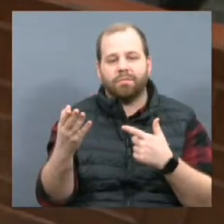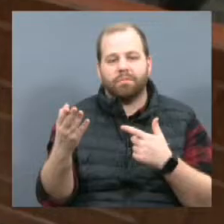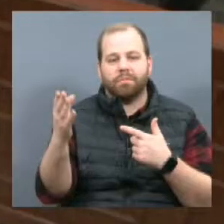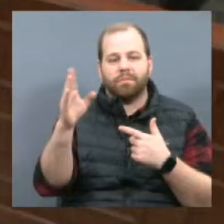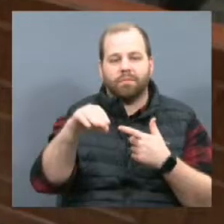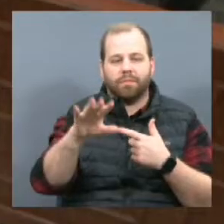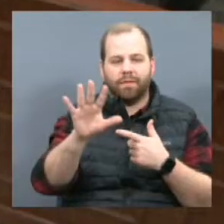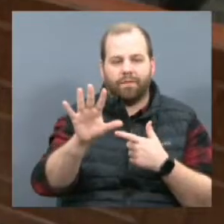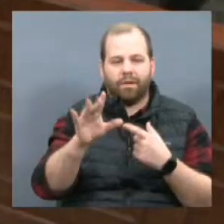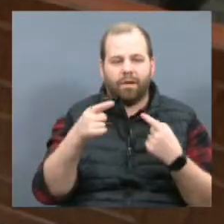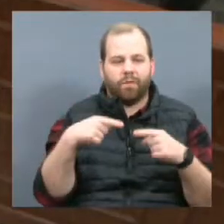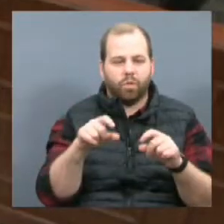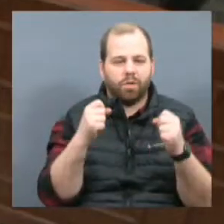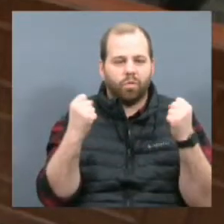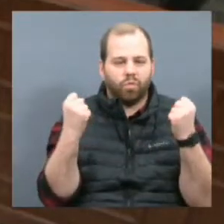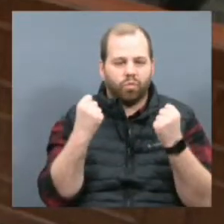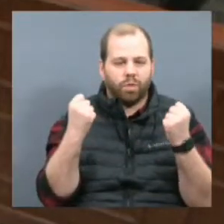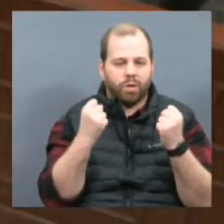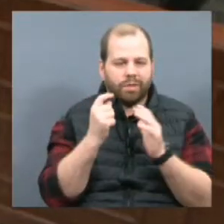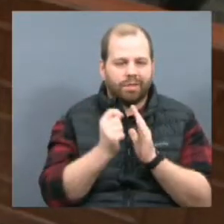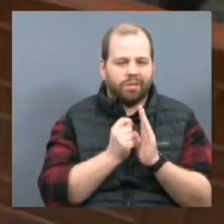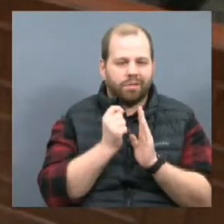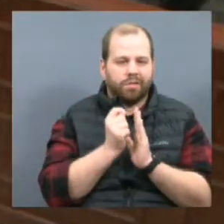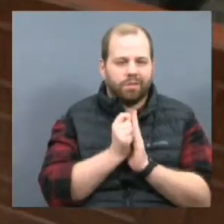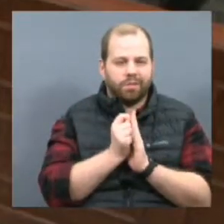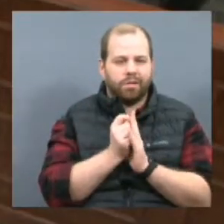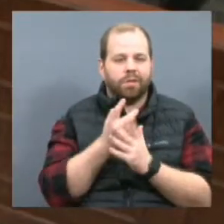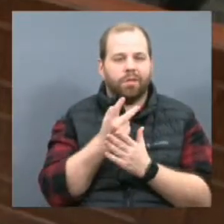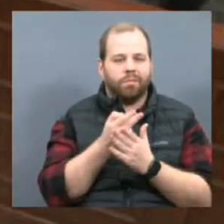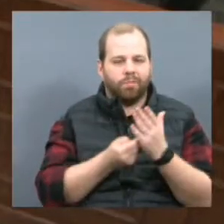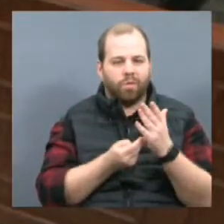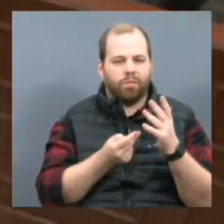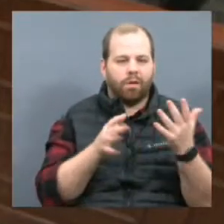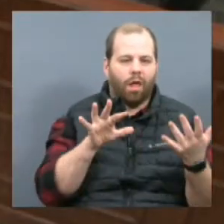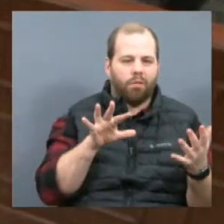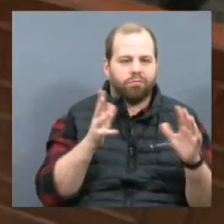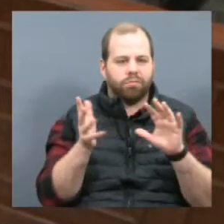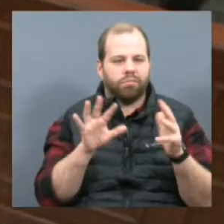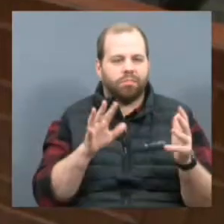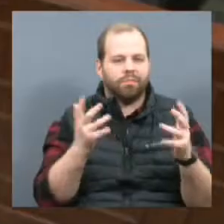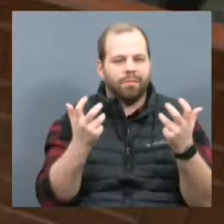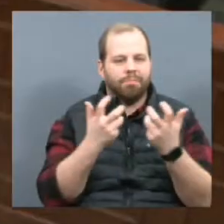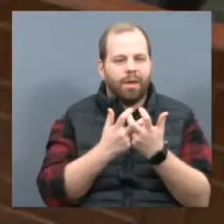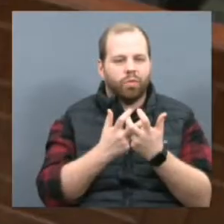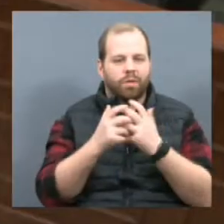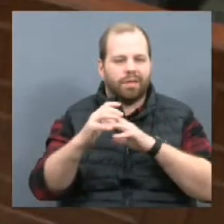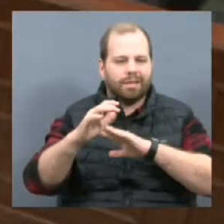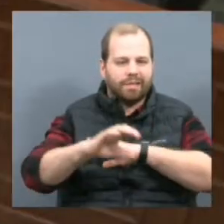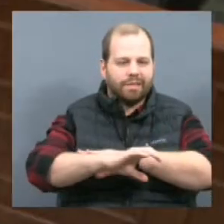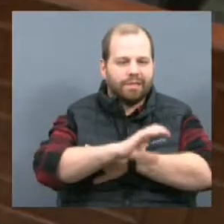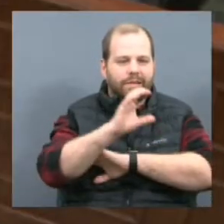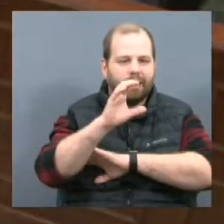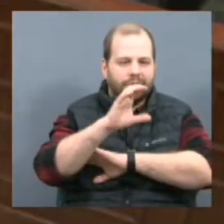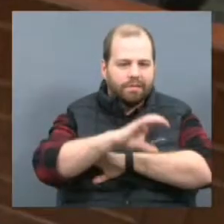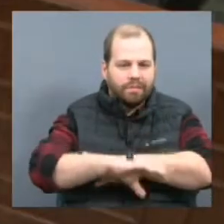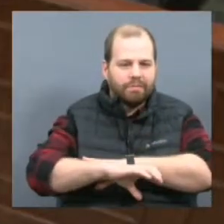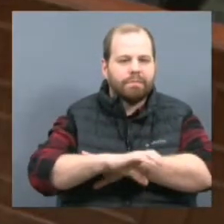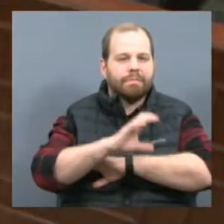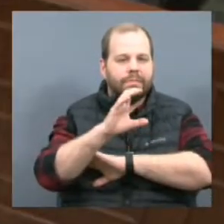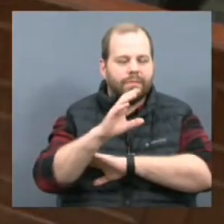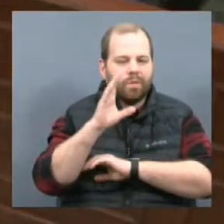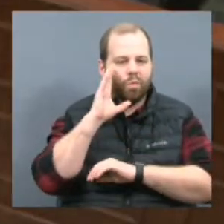during the winter season. Both seasons kind of correspond with sunrise and sunset is what we're looking at.